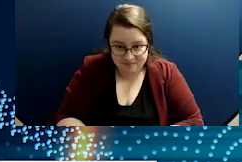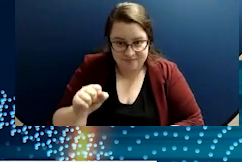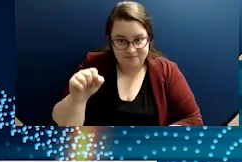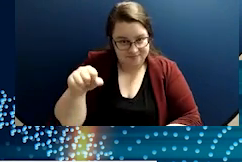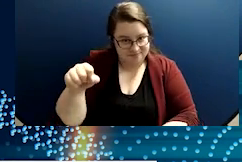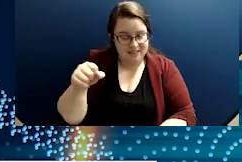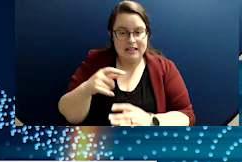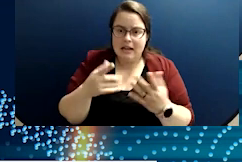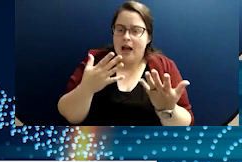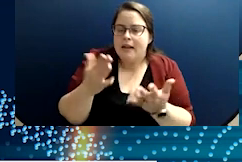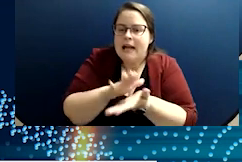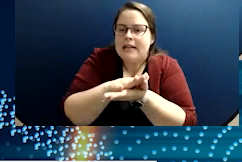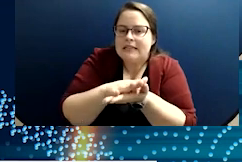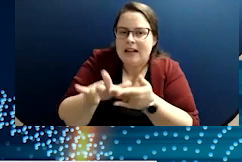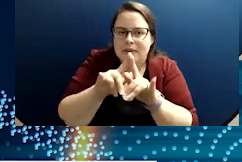bit scary.